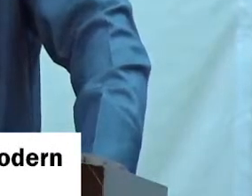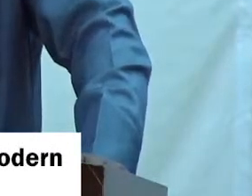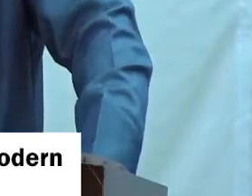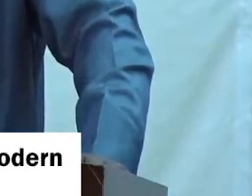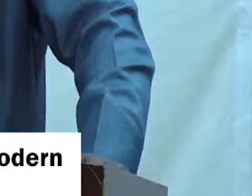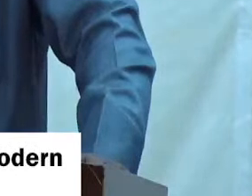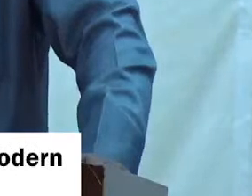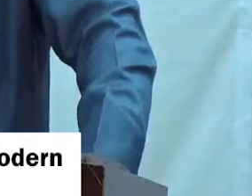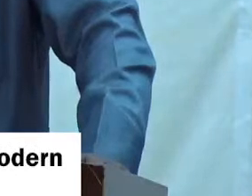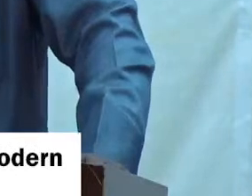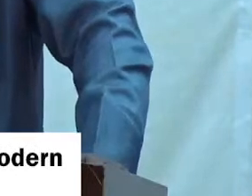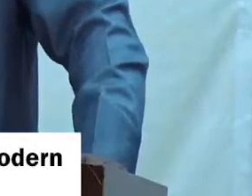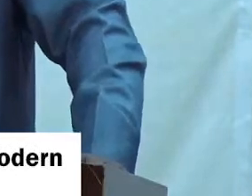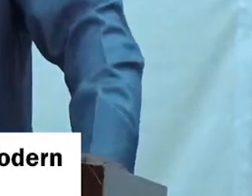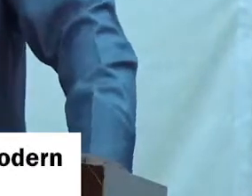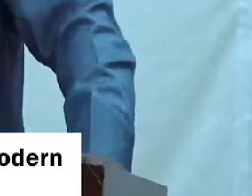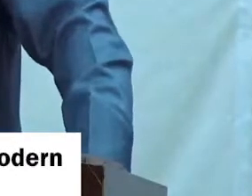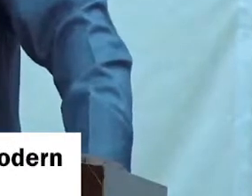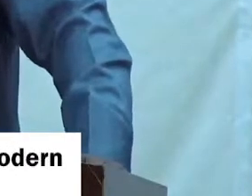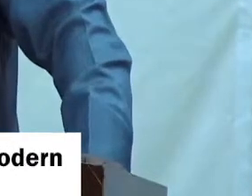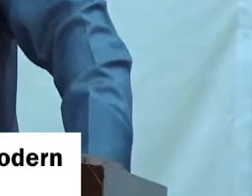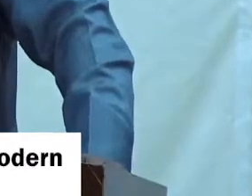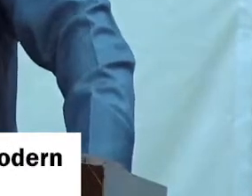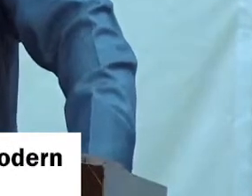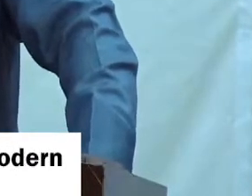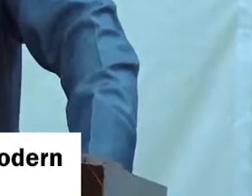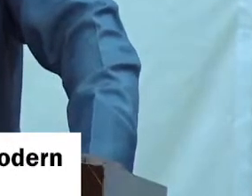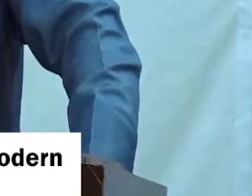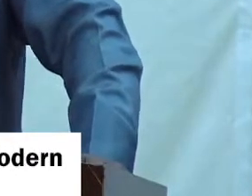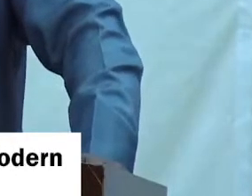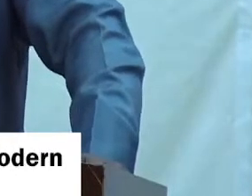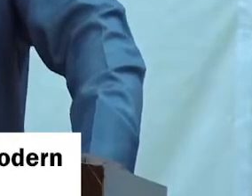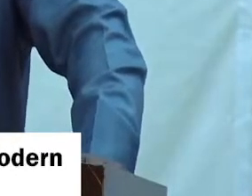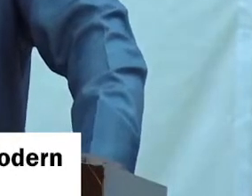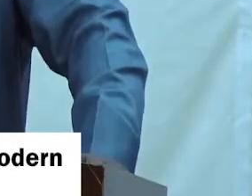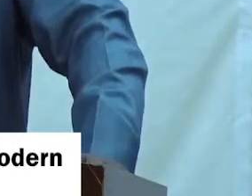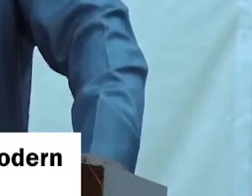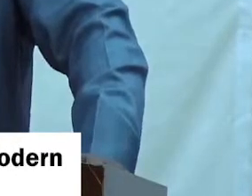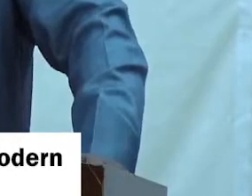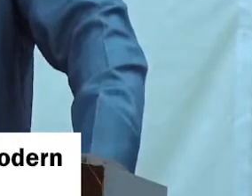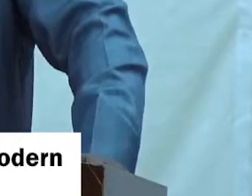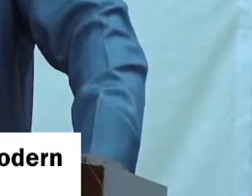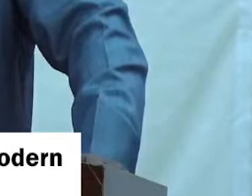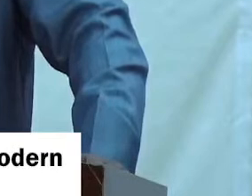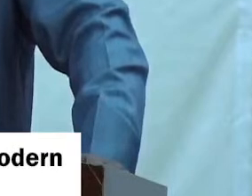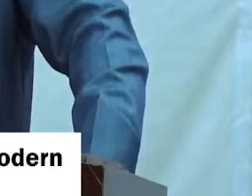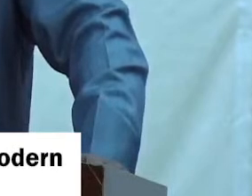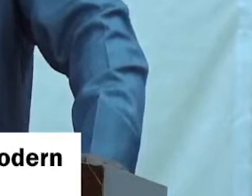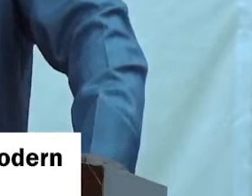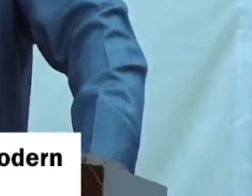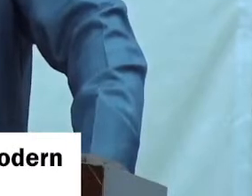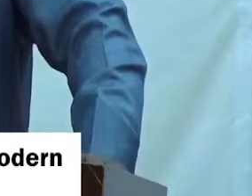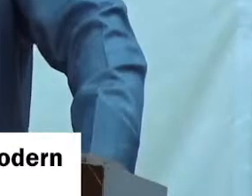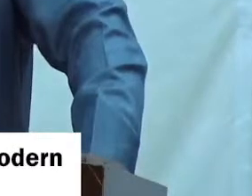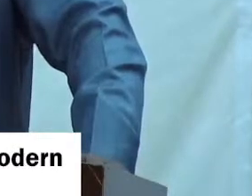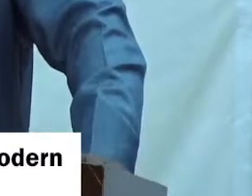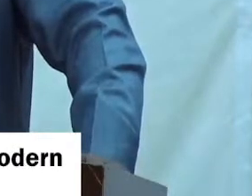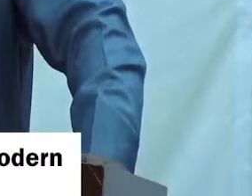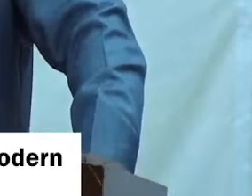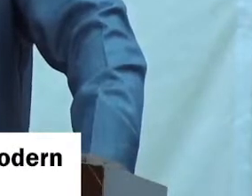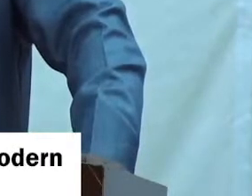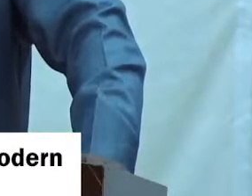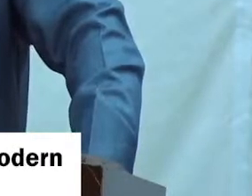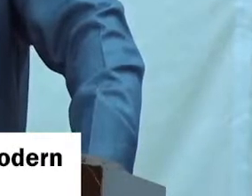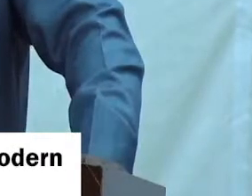lecture. To those newborns who may be unfamiliar with the work of CDD Ghana, the center is